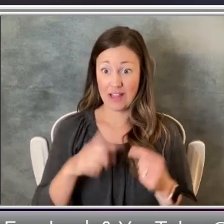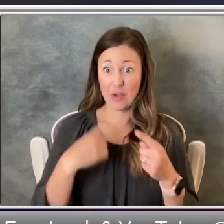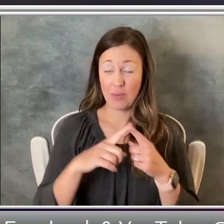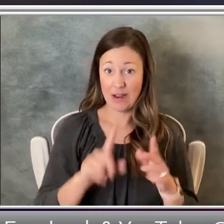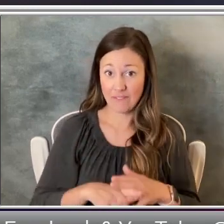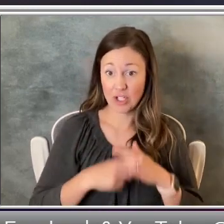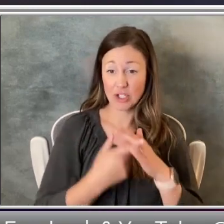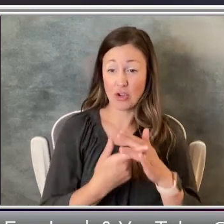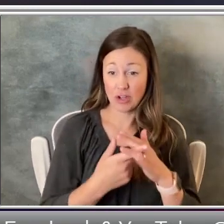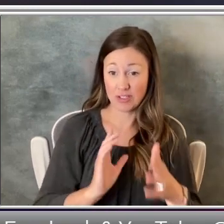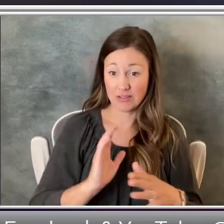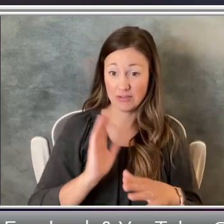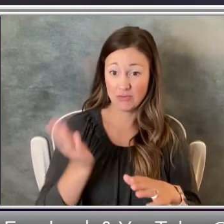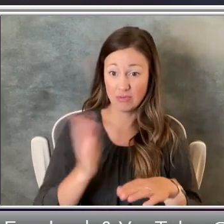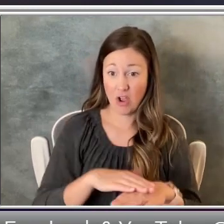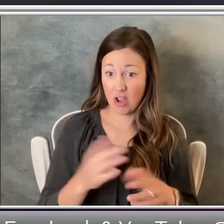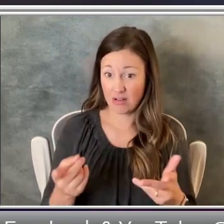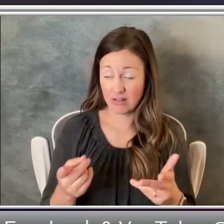action?